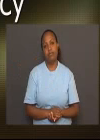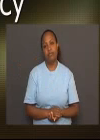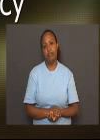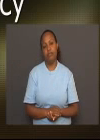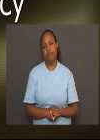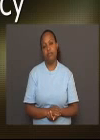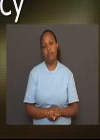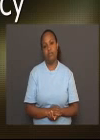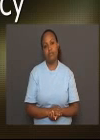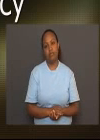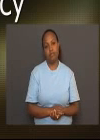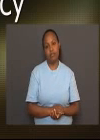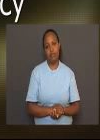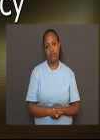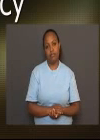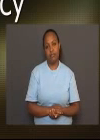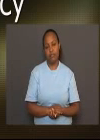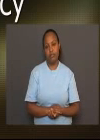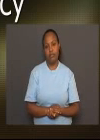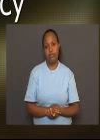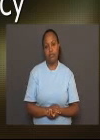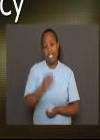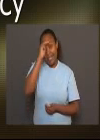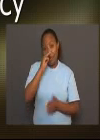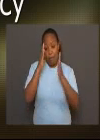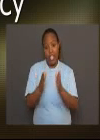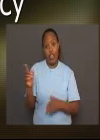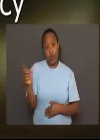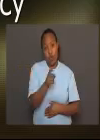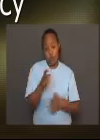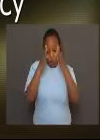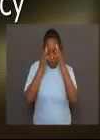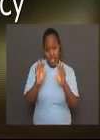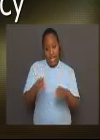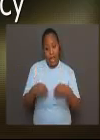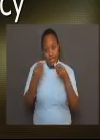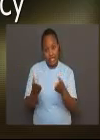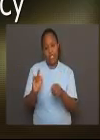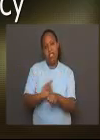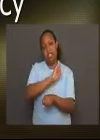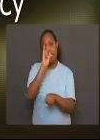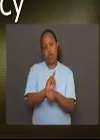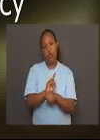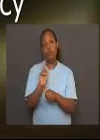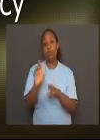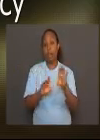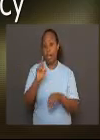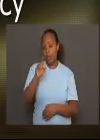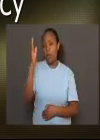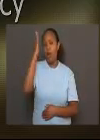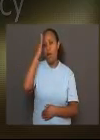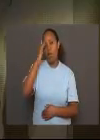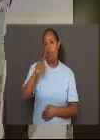In order to be able to make wise decisions, citizens have to be informed.